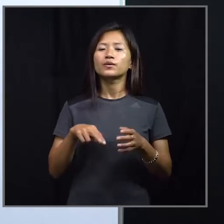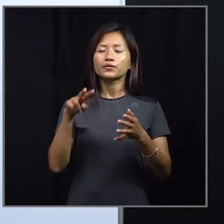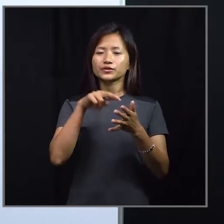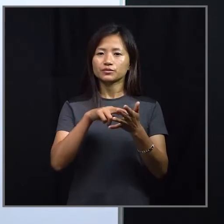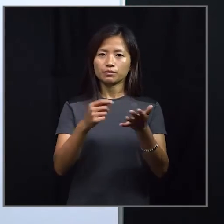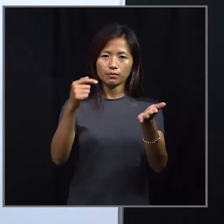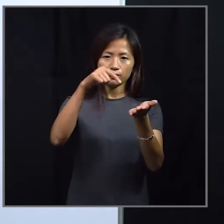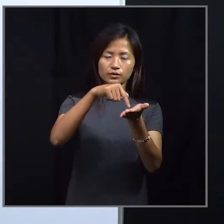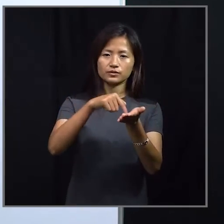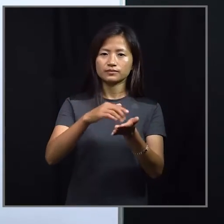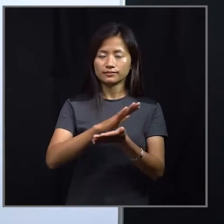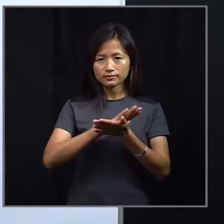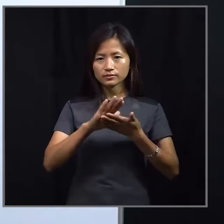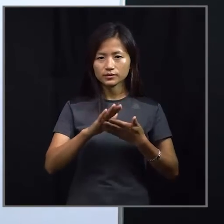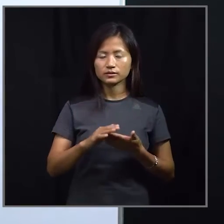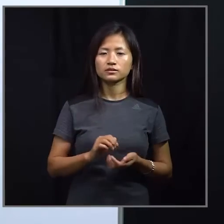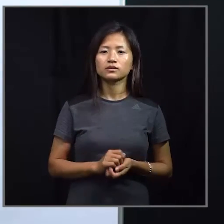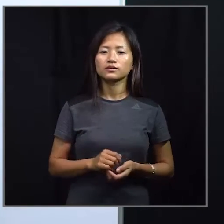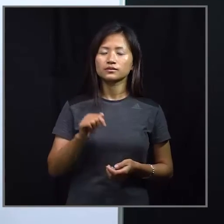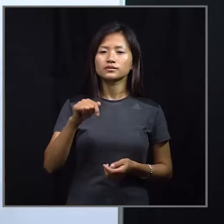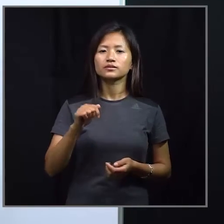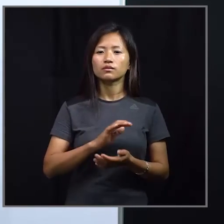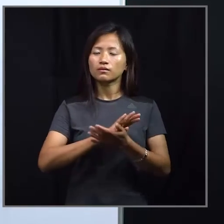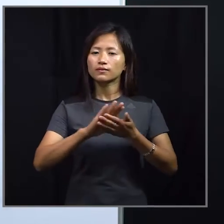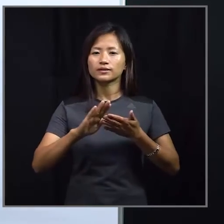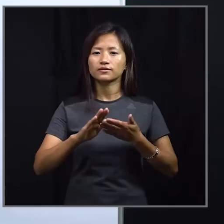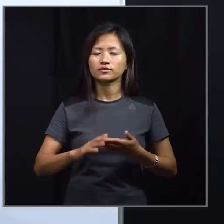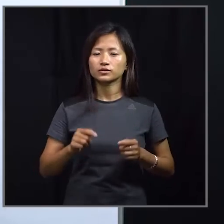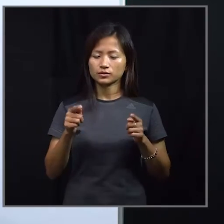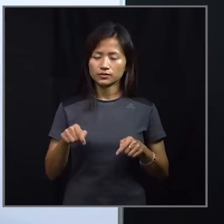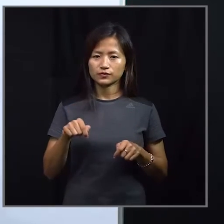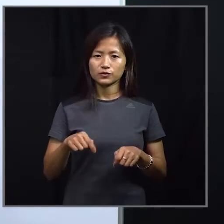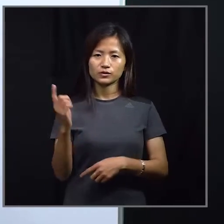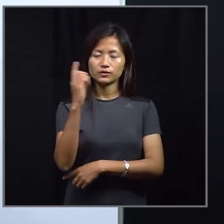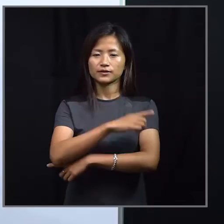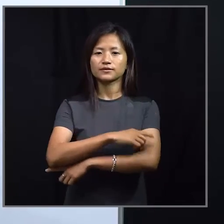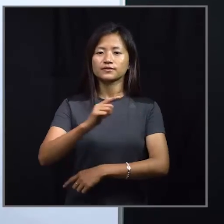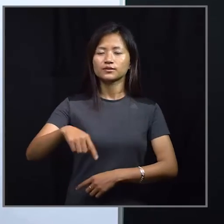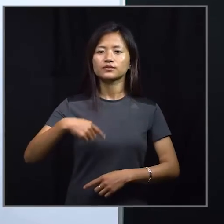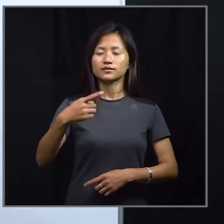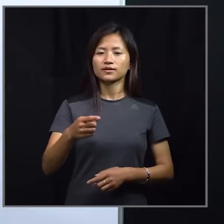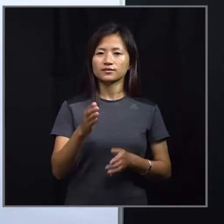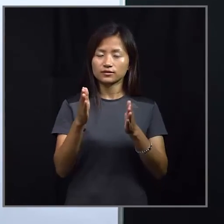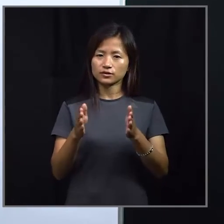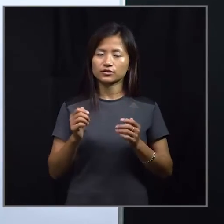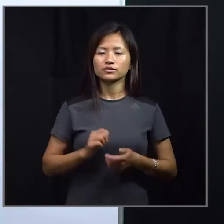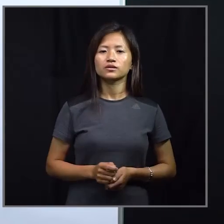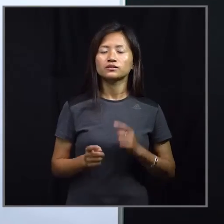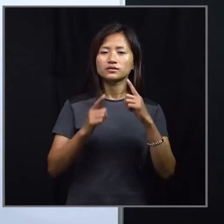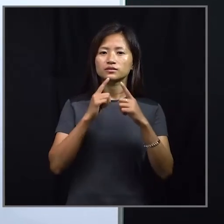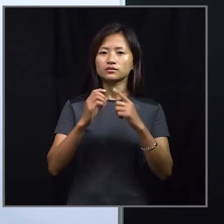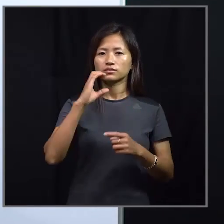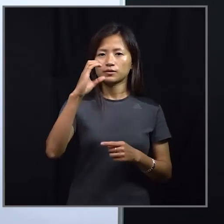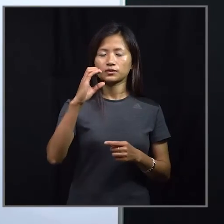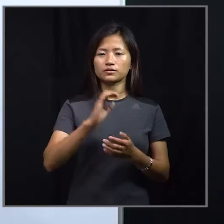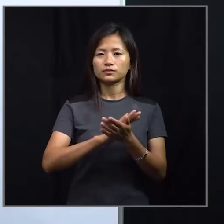economy. Clear or not? So with this, I wind up my session for today. In the next session, we will discuss